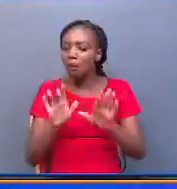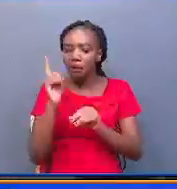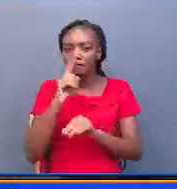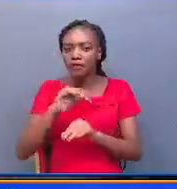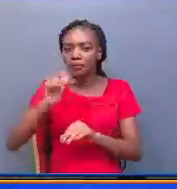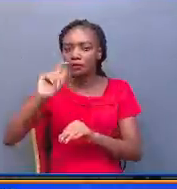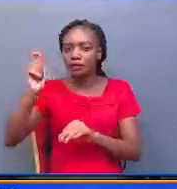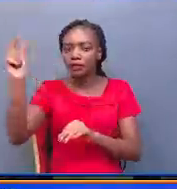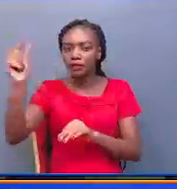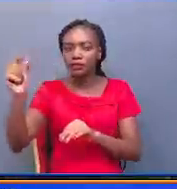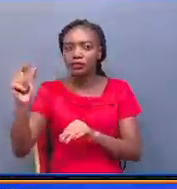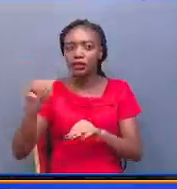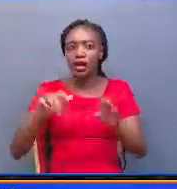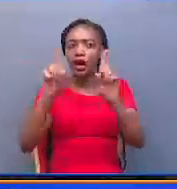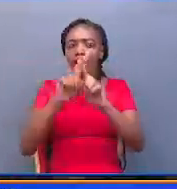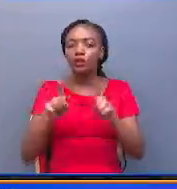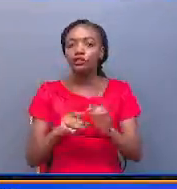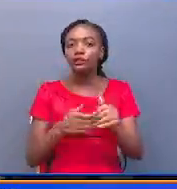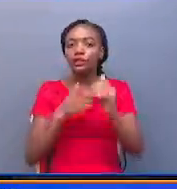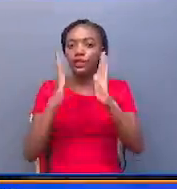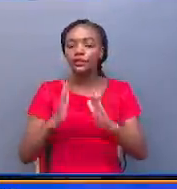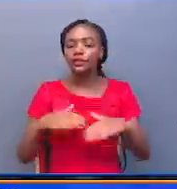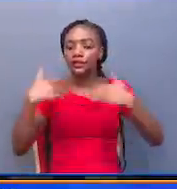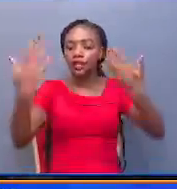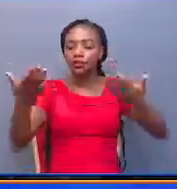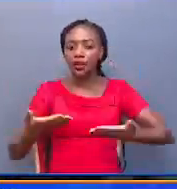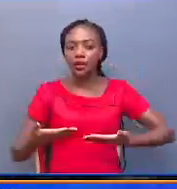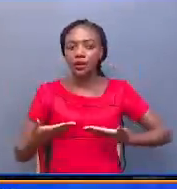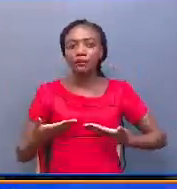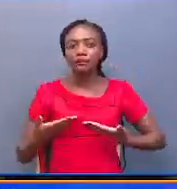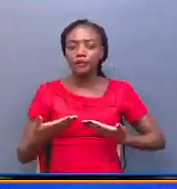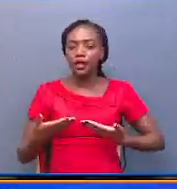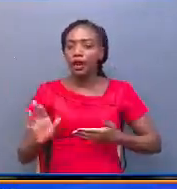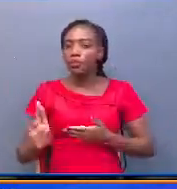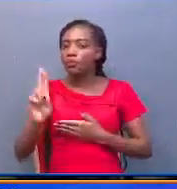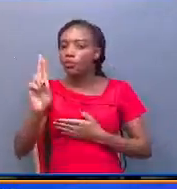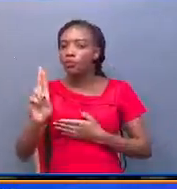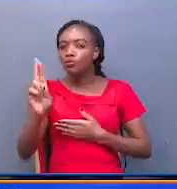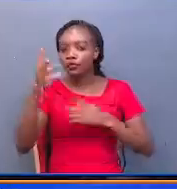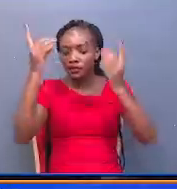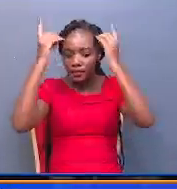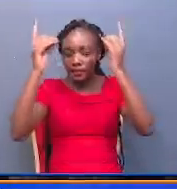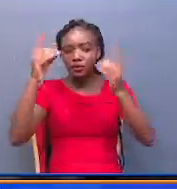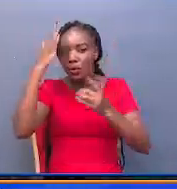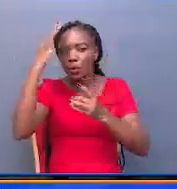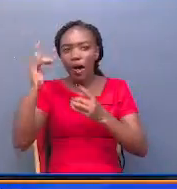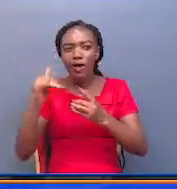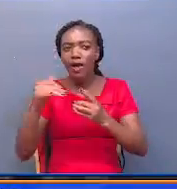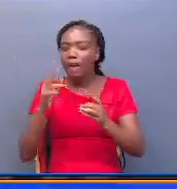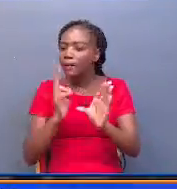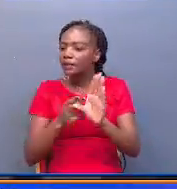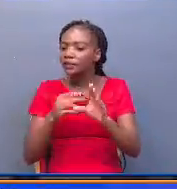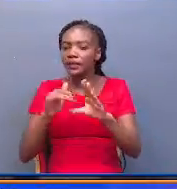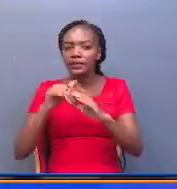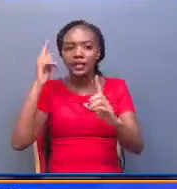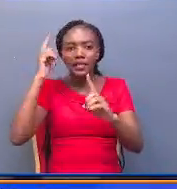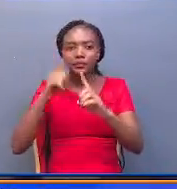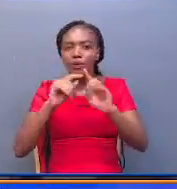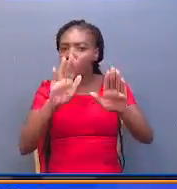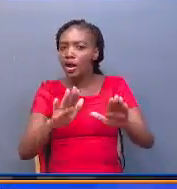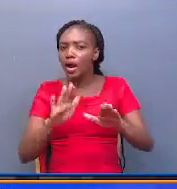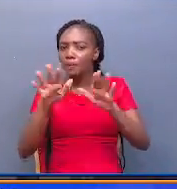counties. The leaders have welcomed President Uhuru Kenyatta's non-involvement in the Azimio La Umoja campaigns. Hii